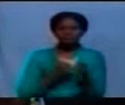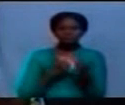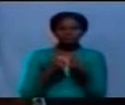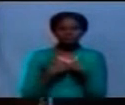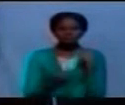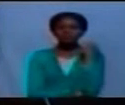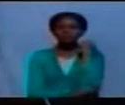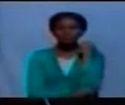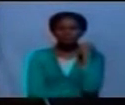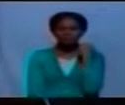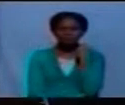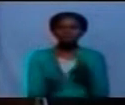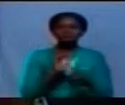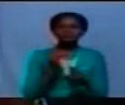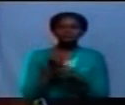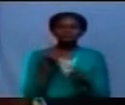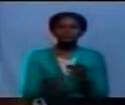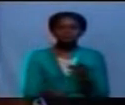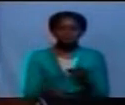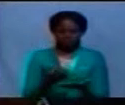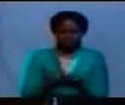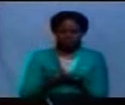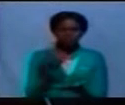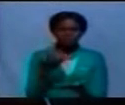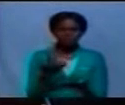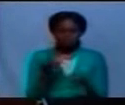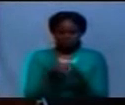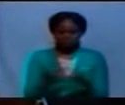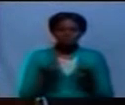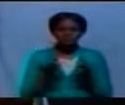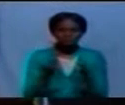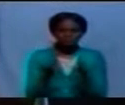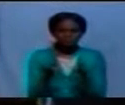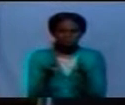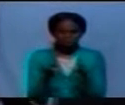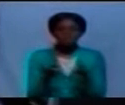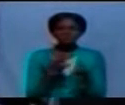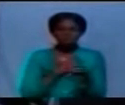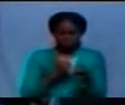poor, I'm in the low income bracket. Whether I'm rich, in the high income bracket. Do I